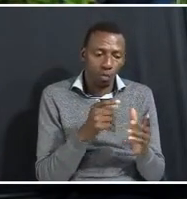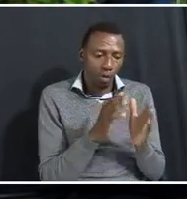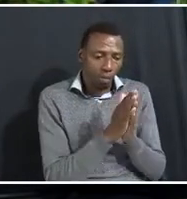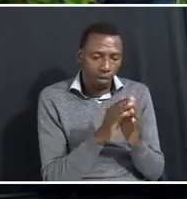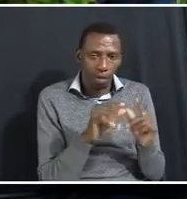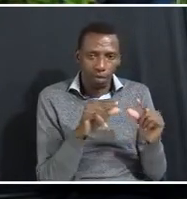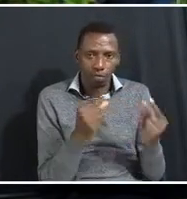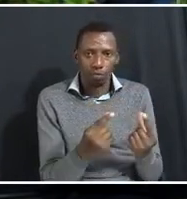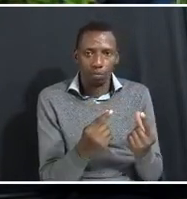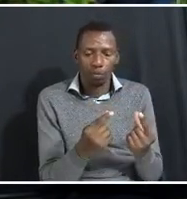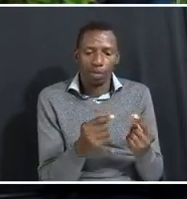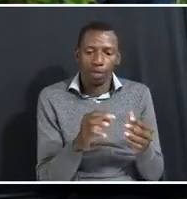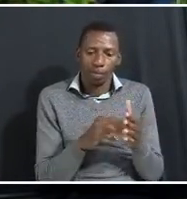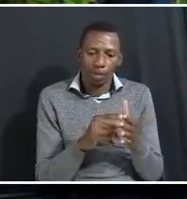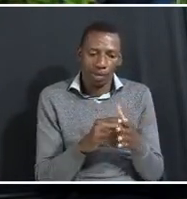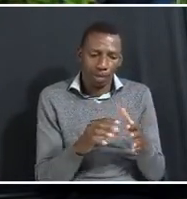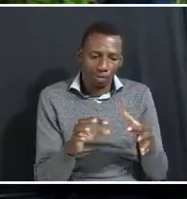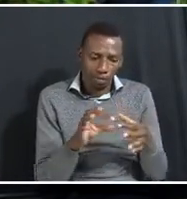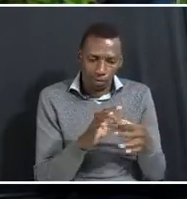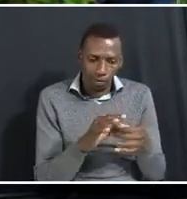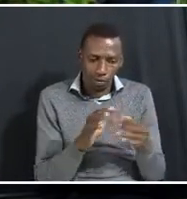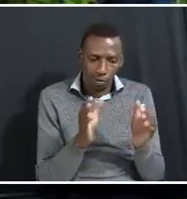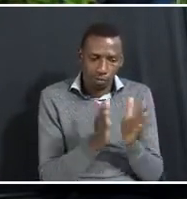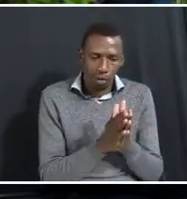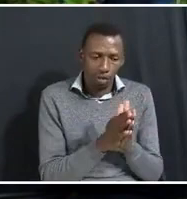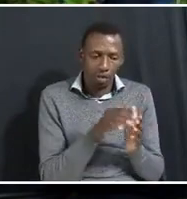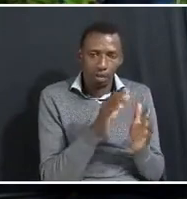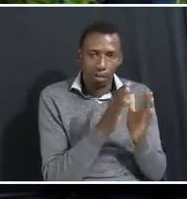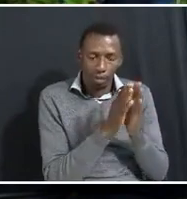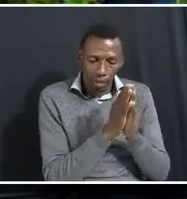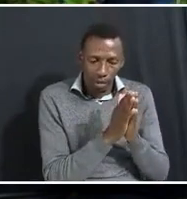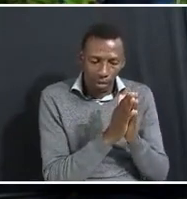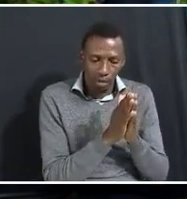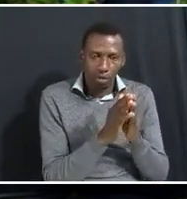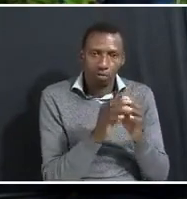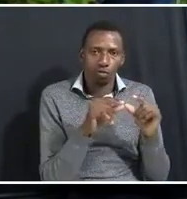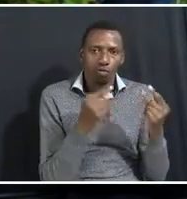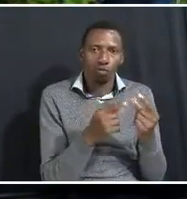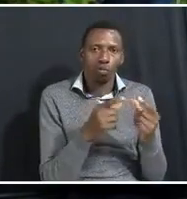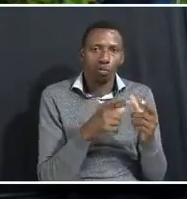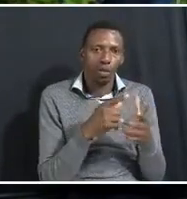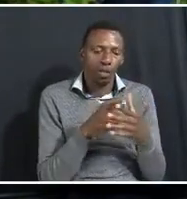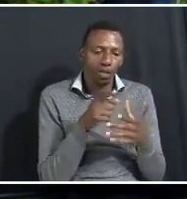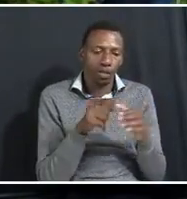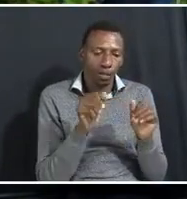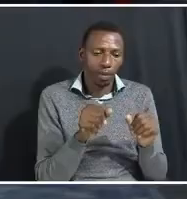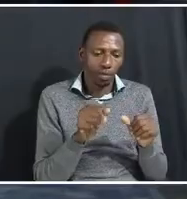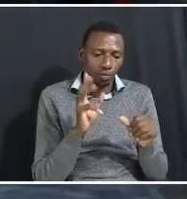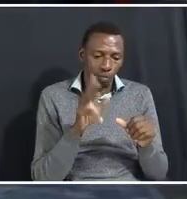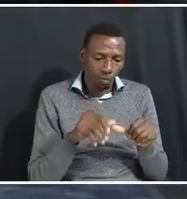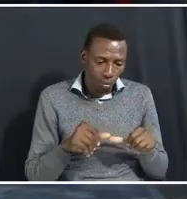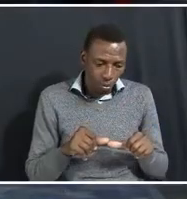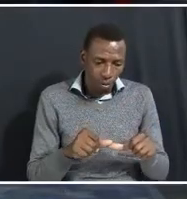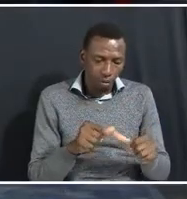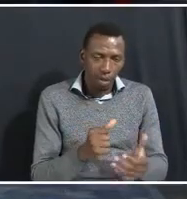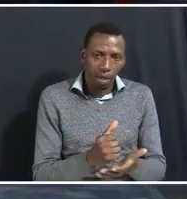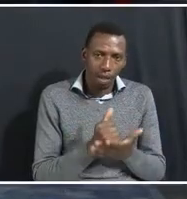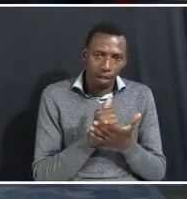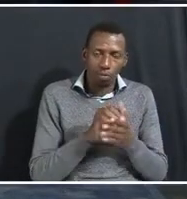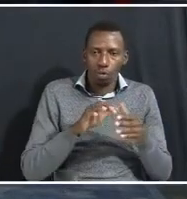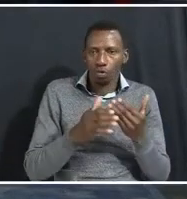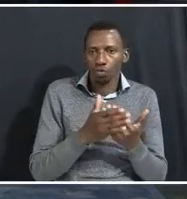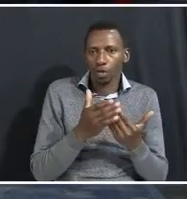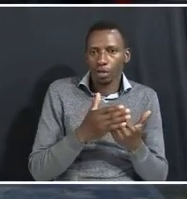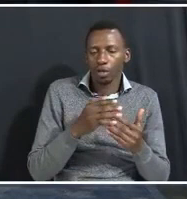the association with the home church that this person then will continue either to be assisted or to be nurtured